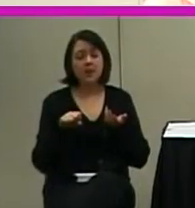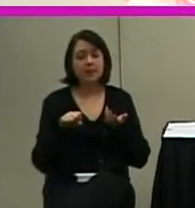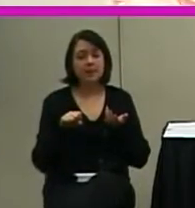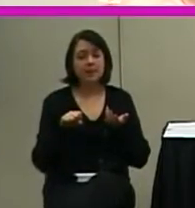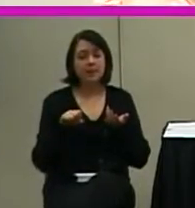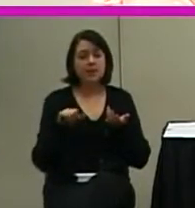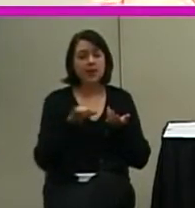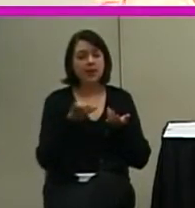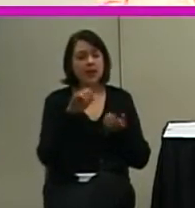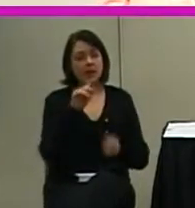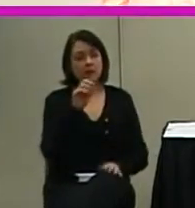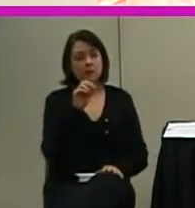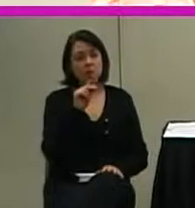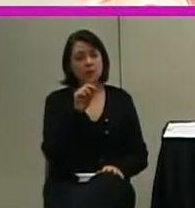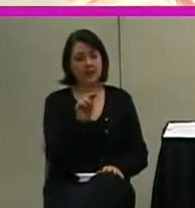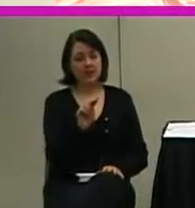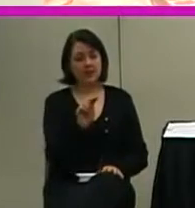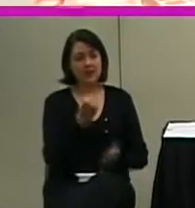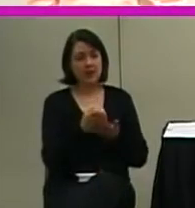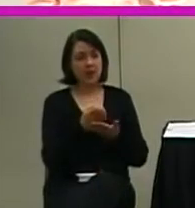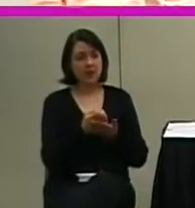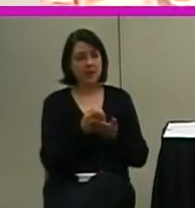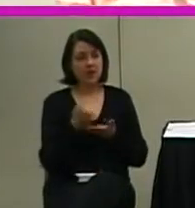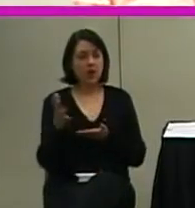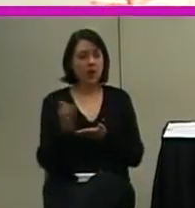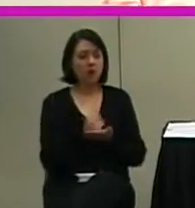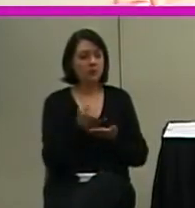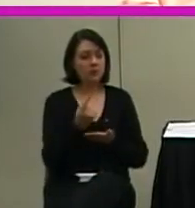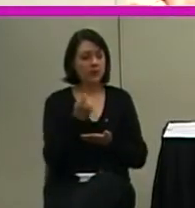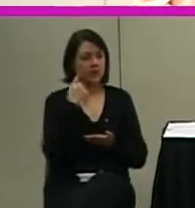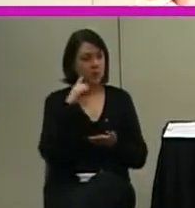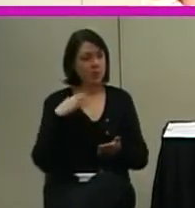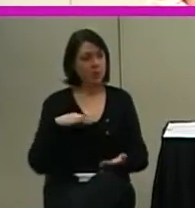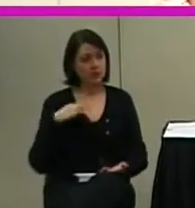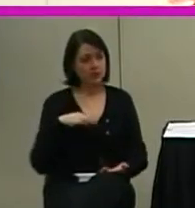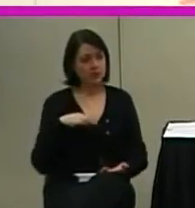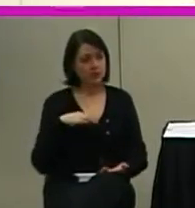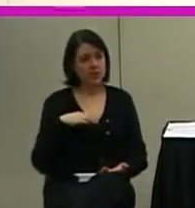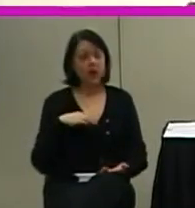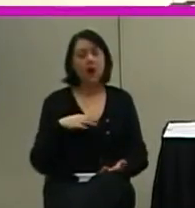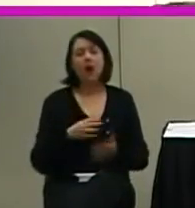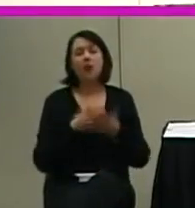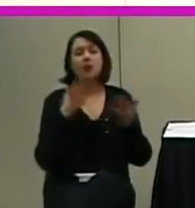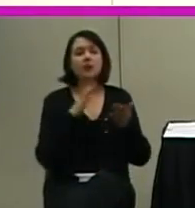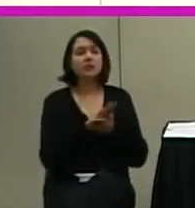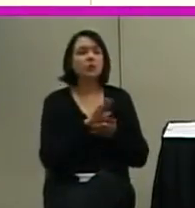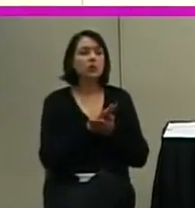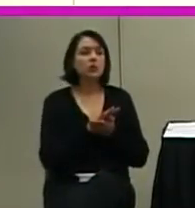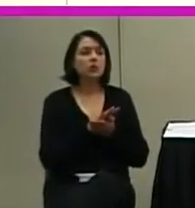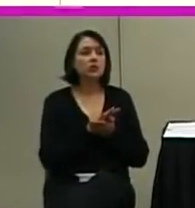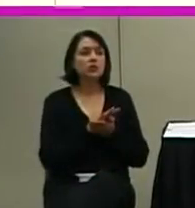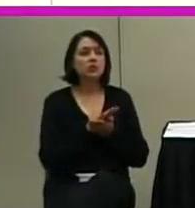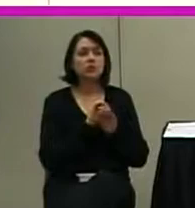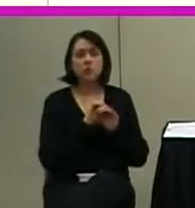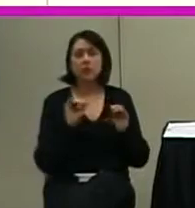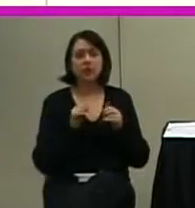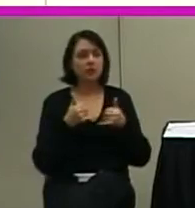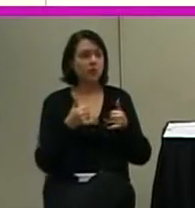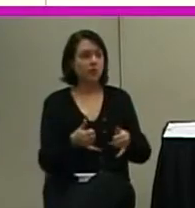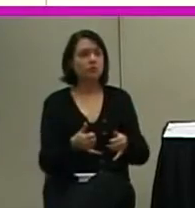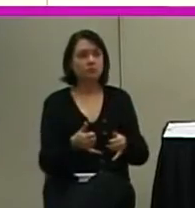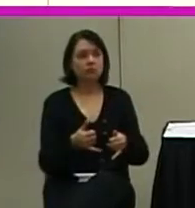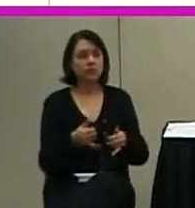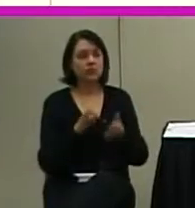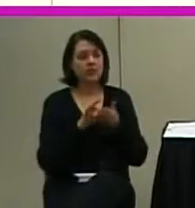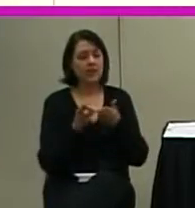token economy, where they can earn something for the points they earned. Now, a lot of schools, there are no things earned. You just count up